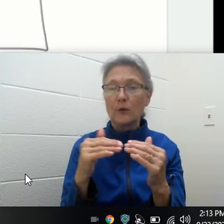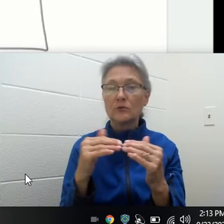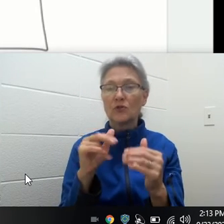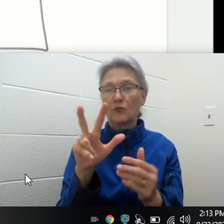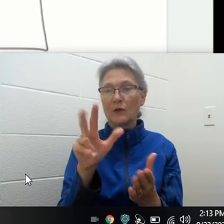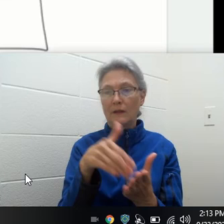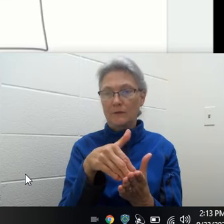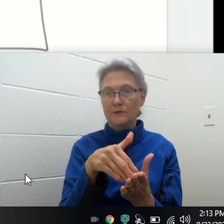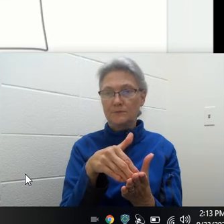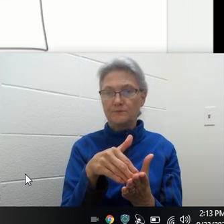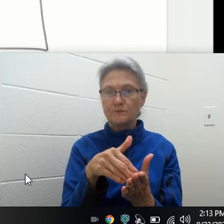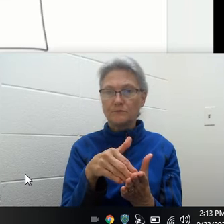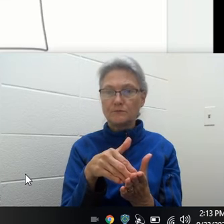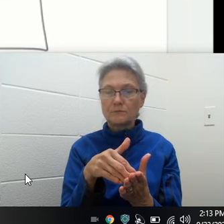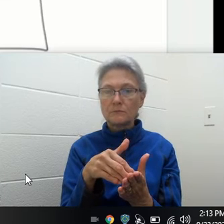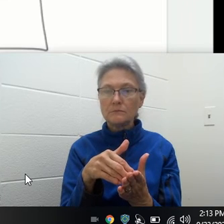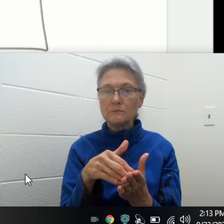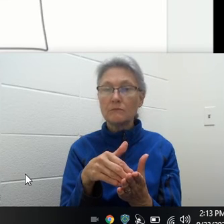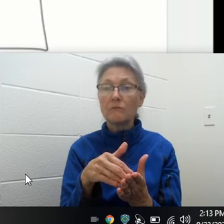3,000.